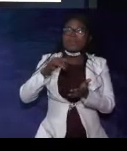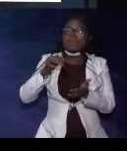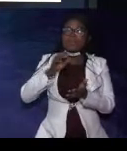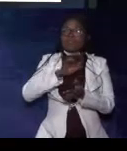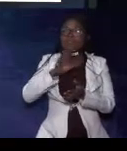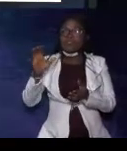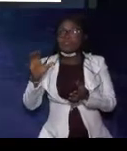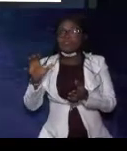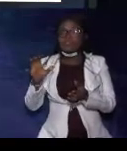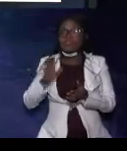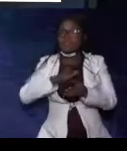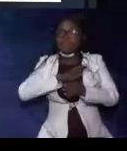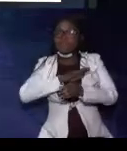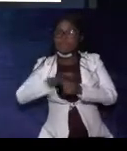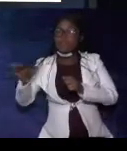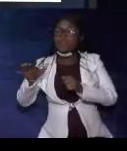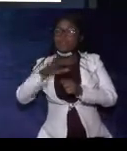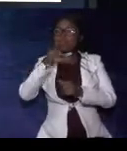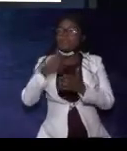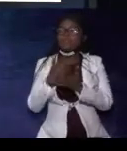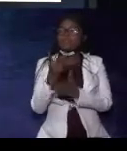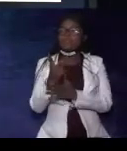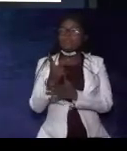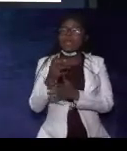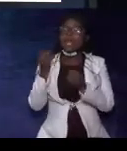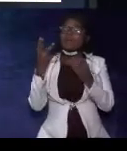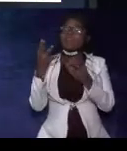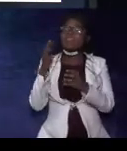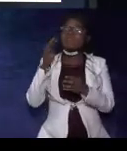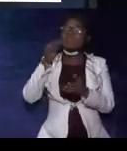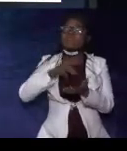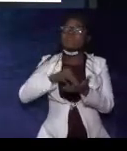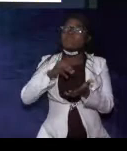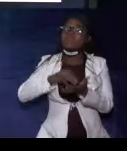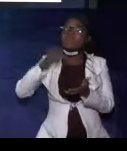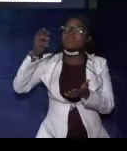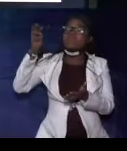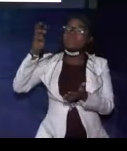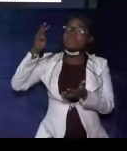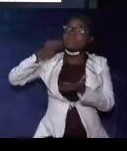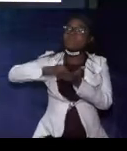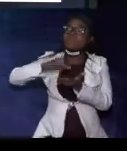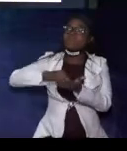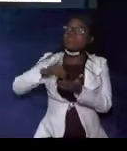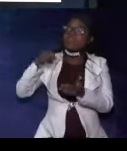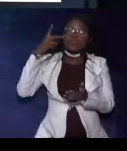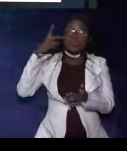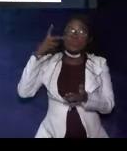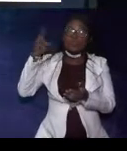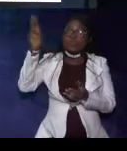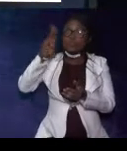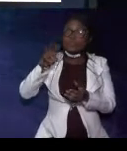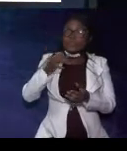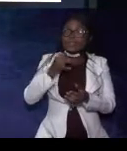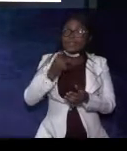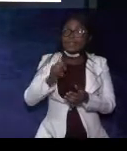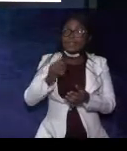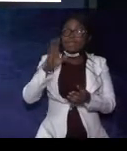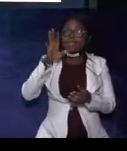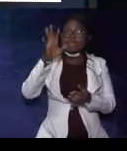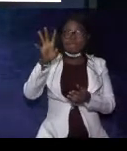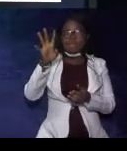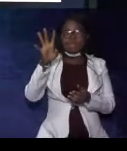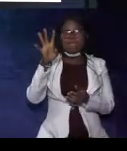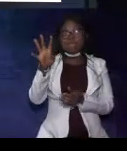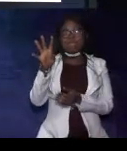500 billion. So that's 3 digits. 500 is 3 digits. So you just fill the 3 spaces. Then you come under millions. How many million? 40 million. So